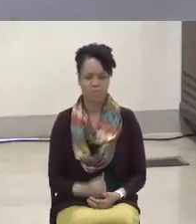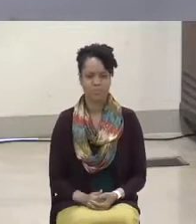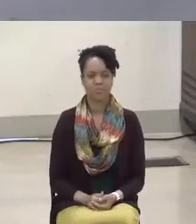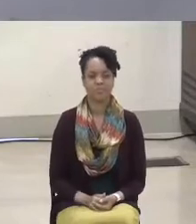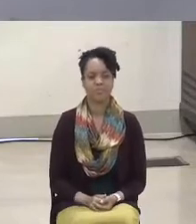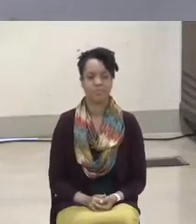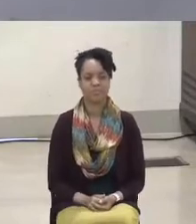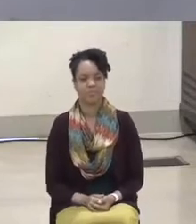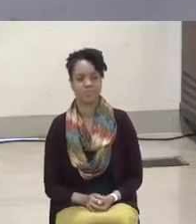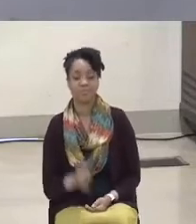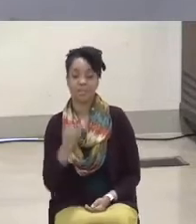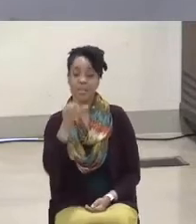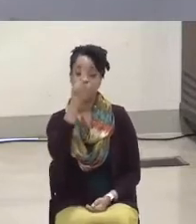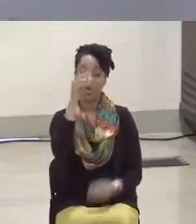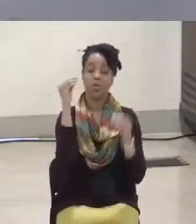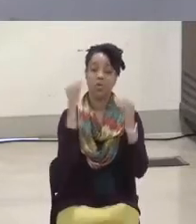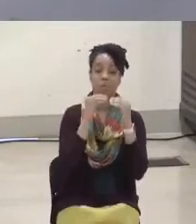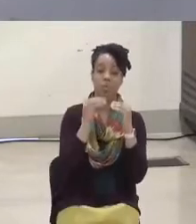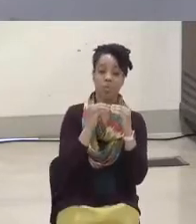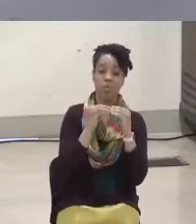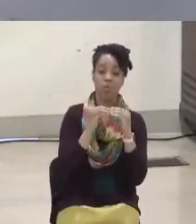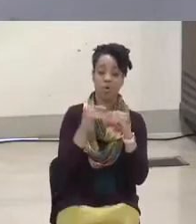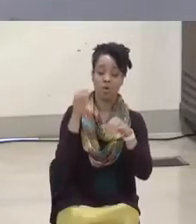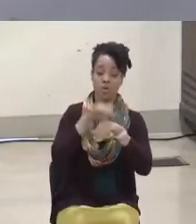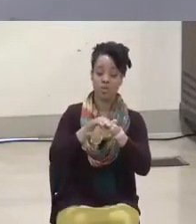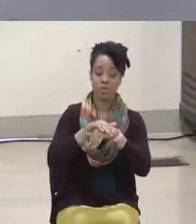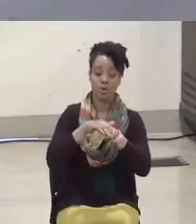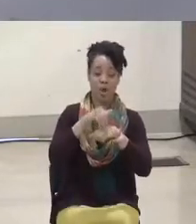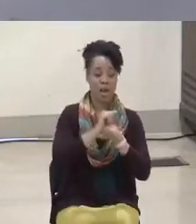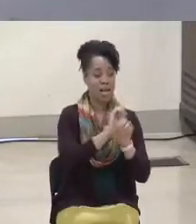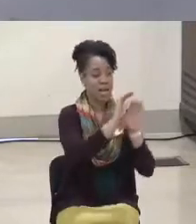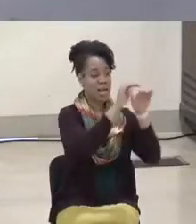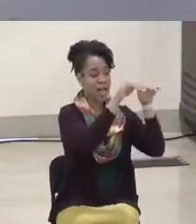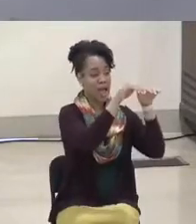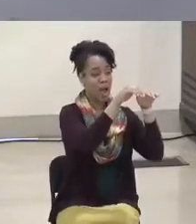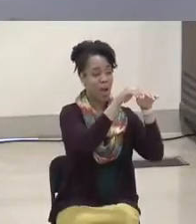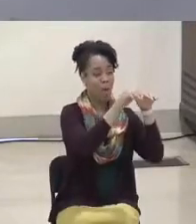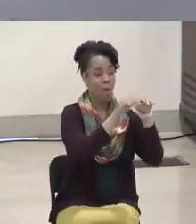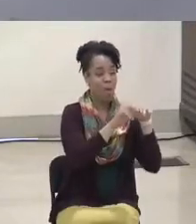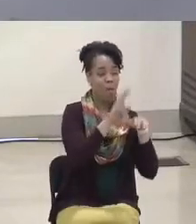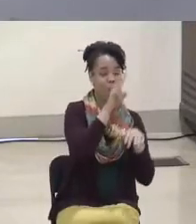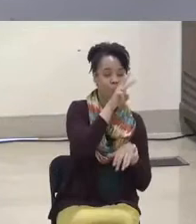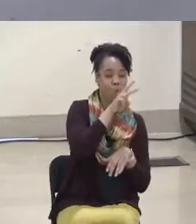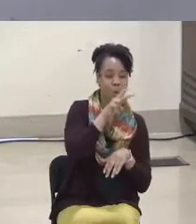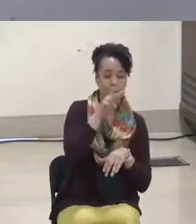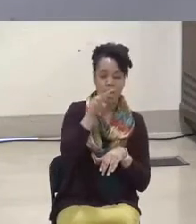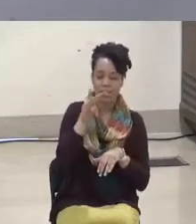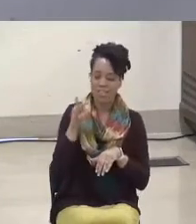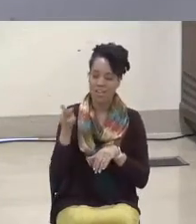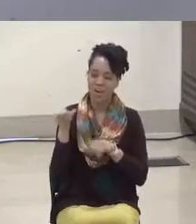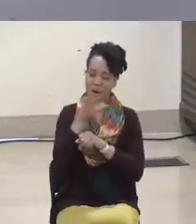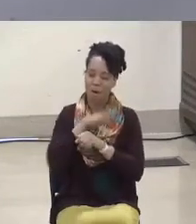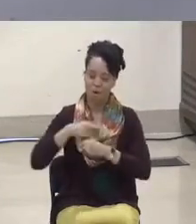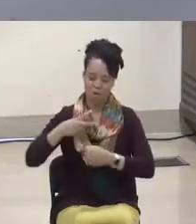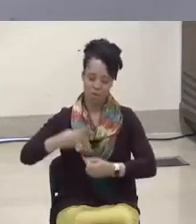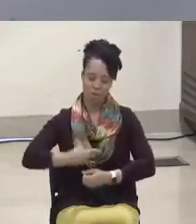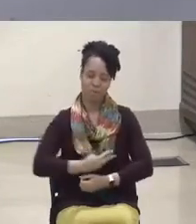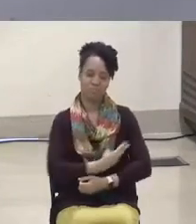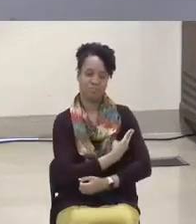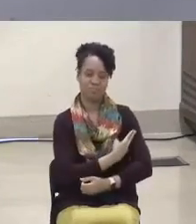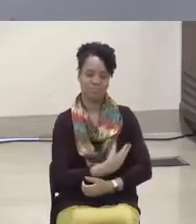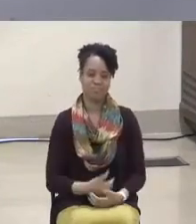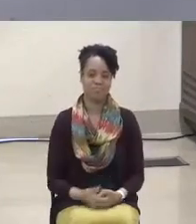más? And that one more is on the hillside watching over sheep. Y el que faltaba estaba allá en la montaña velando las